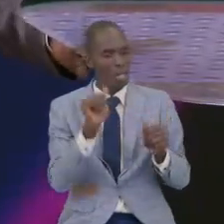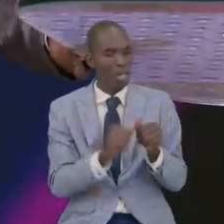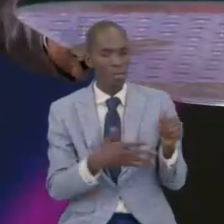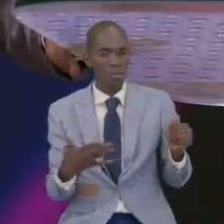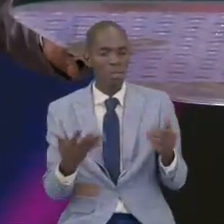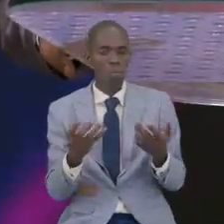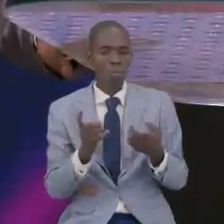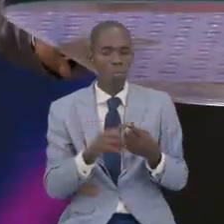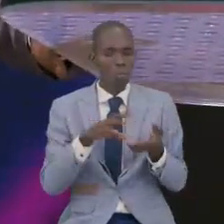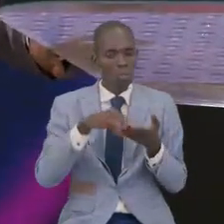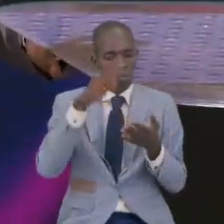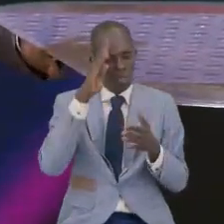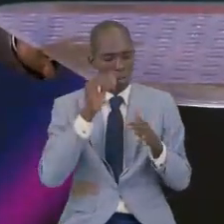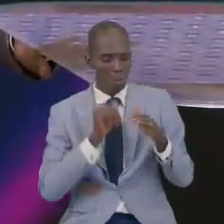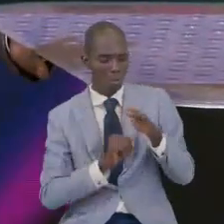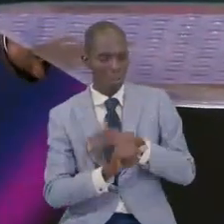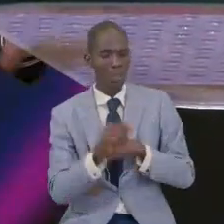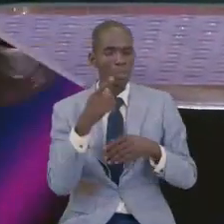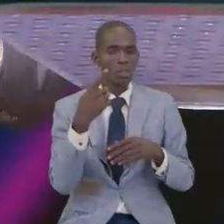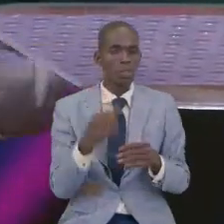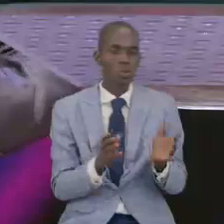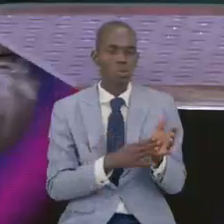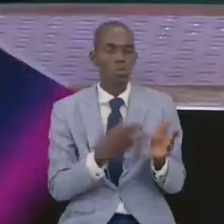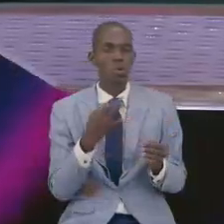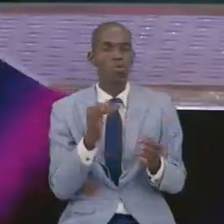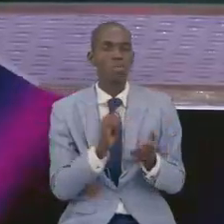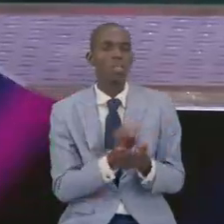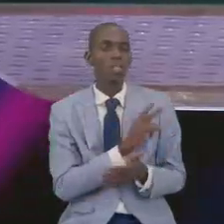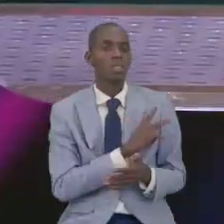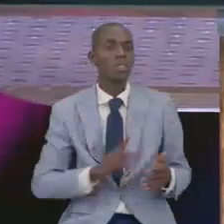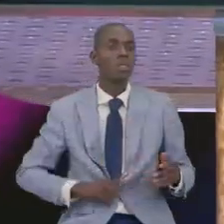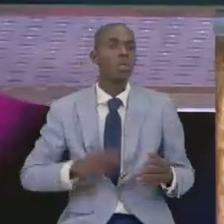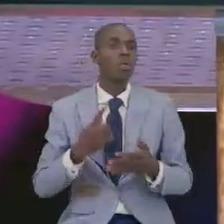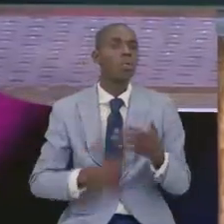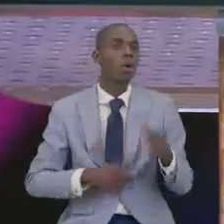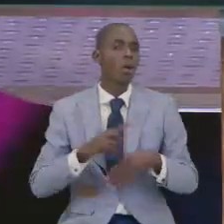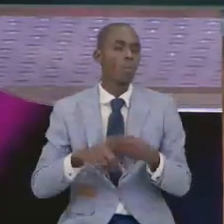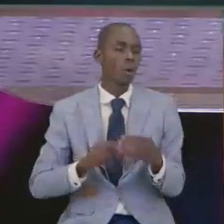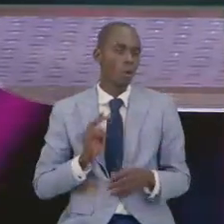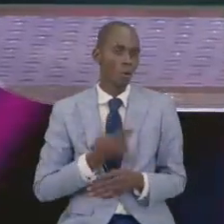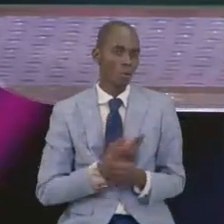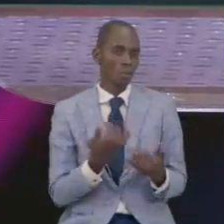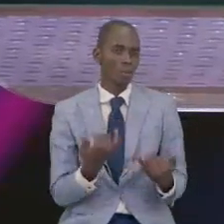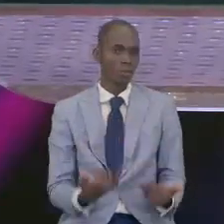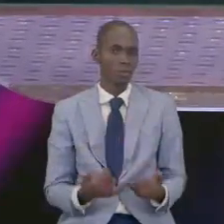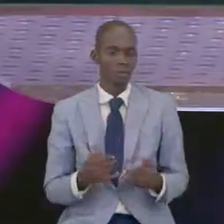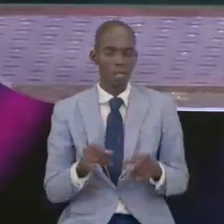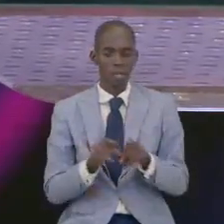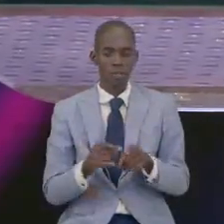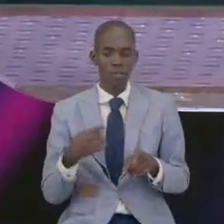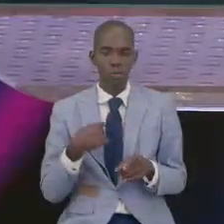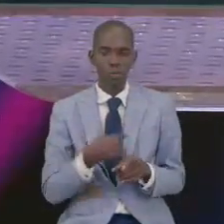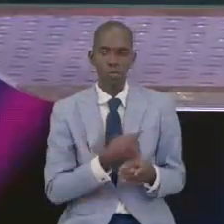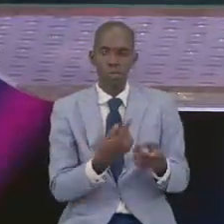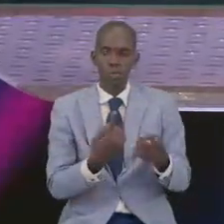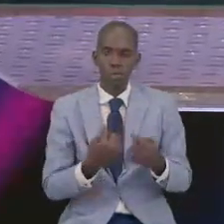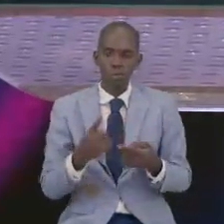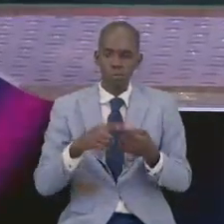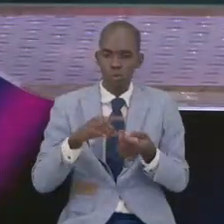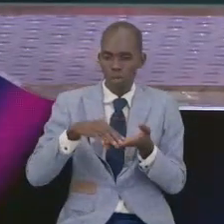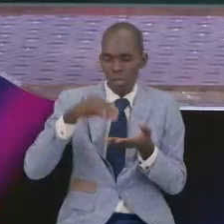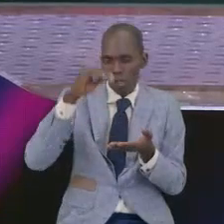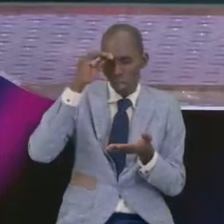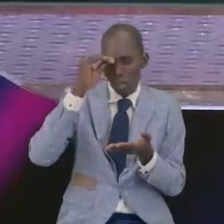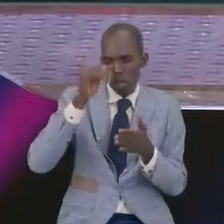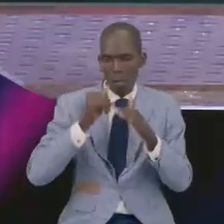under the school of that king, how about us now, as we come to learn under the master,